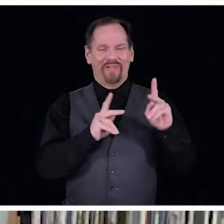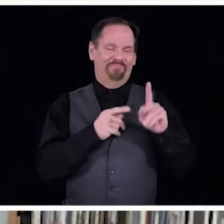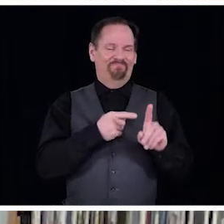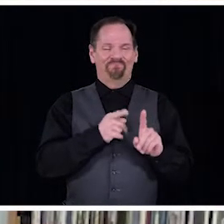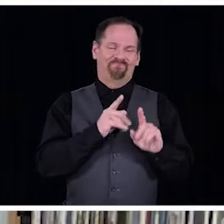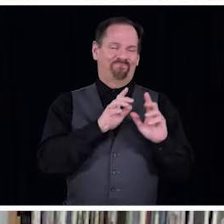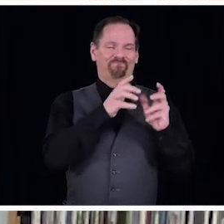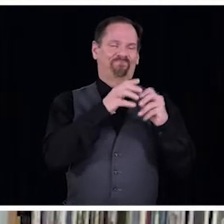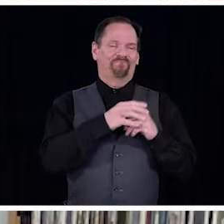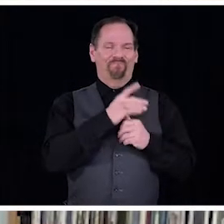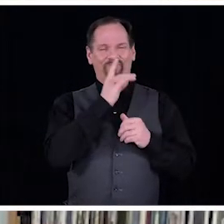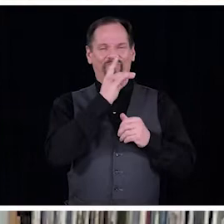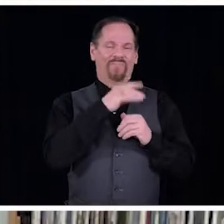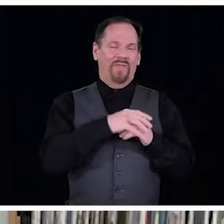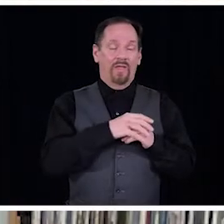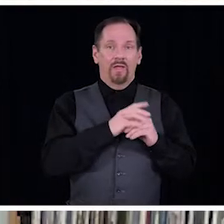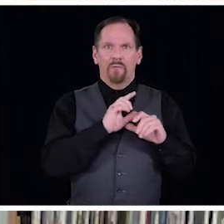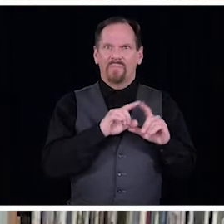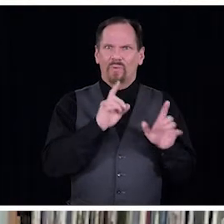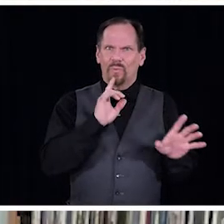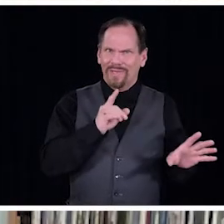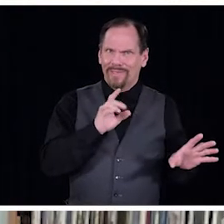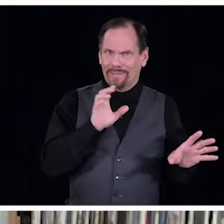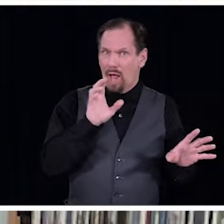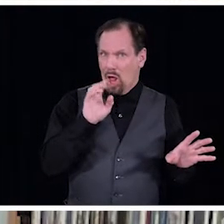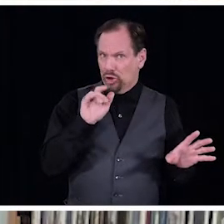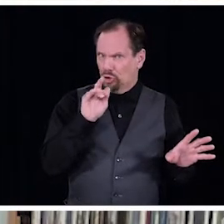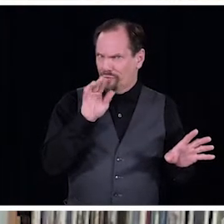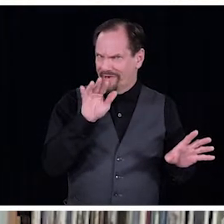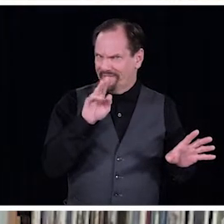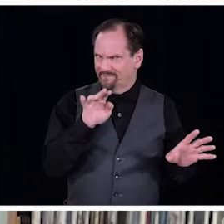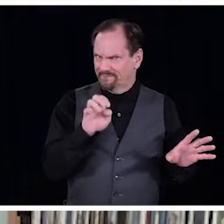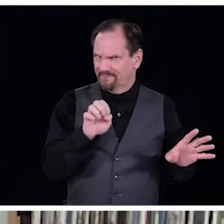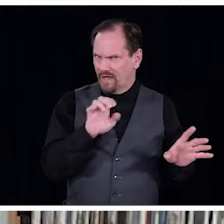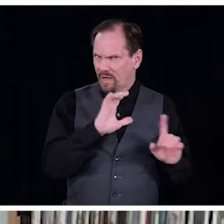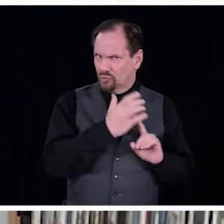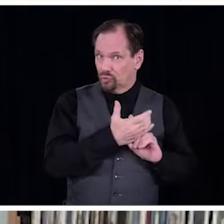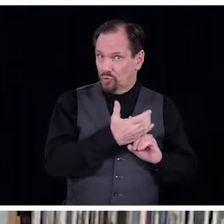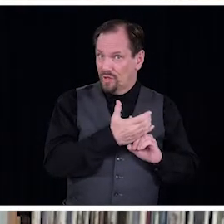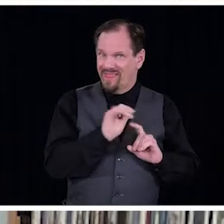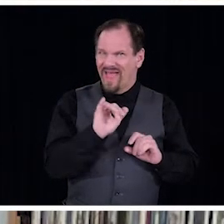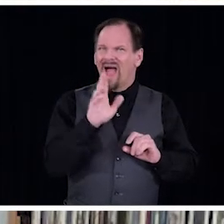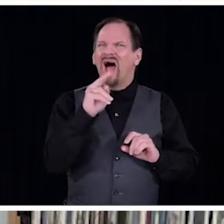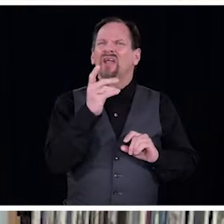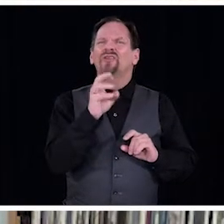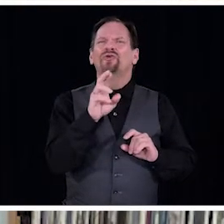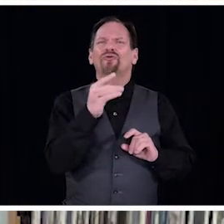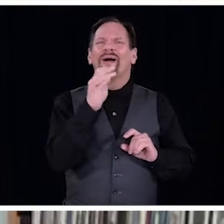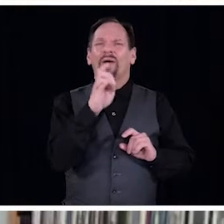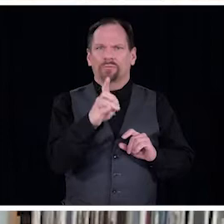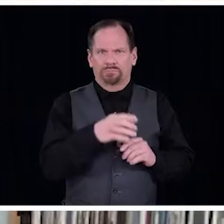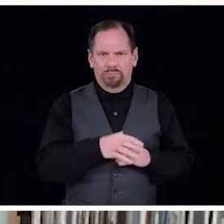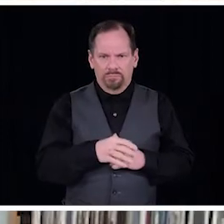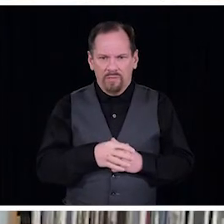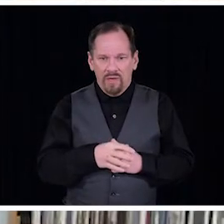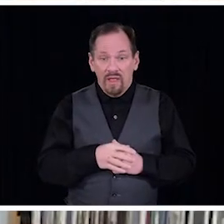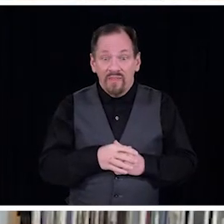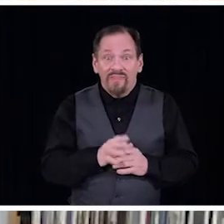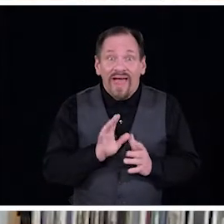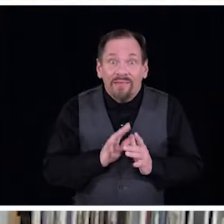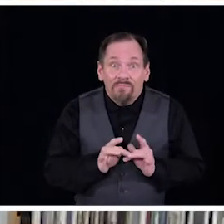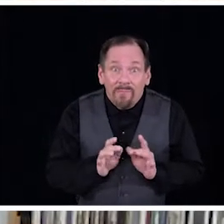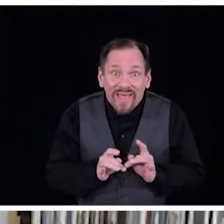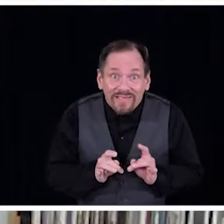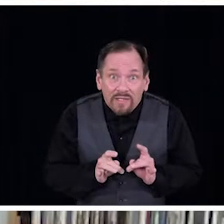an alternative culture, even a kind of underground. And that's the message I want to stress today. There is a